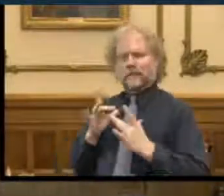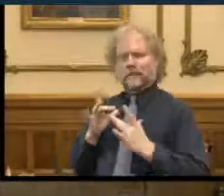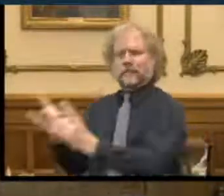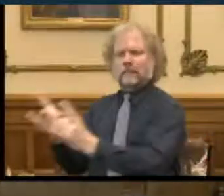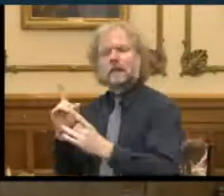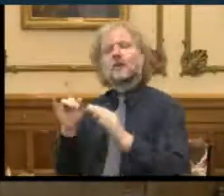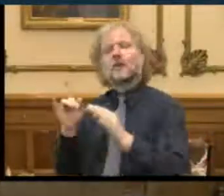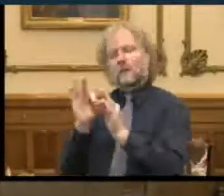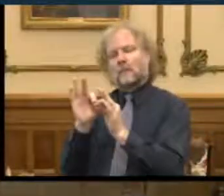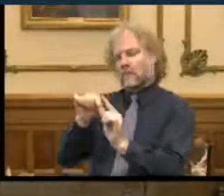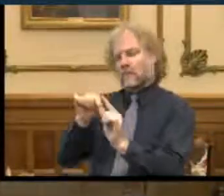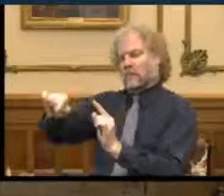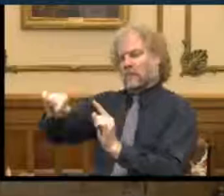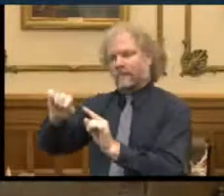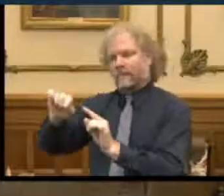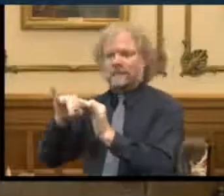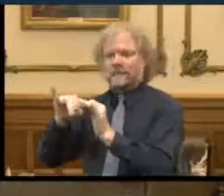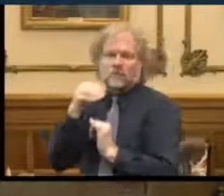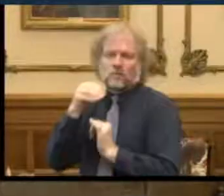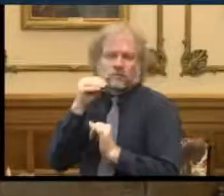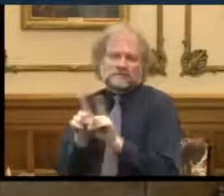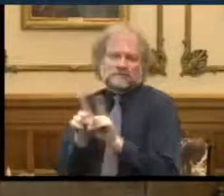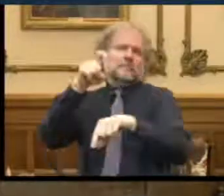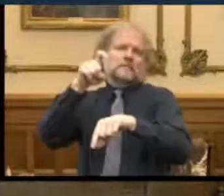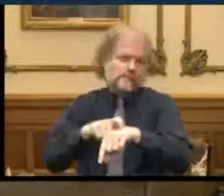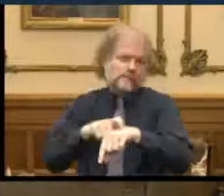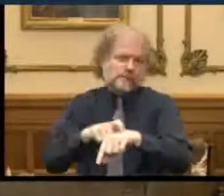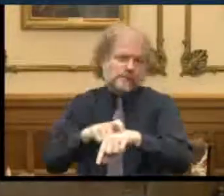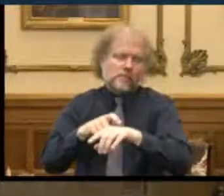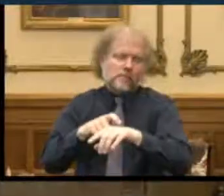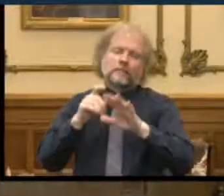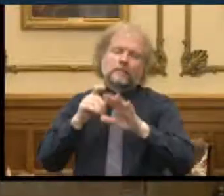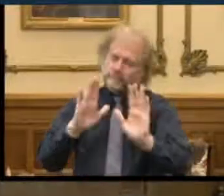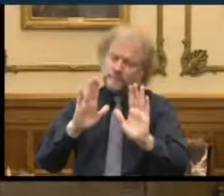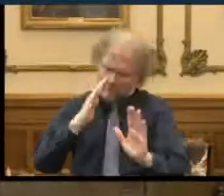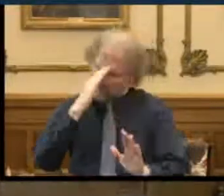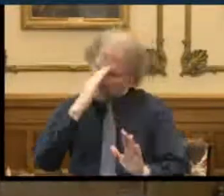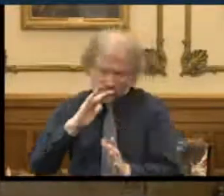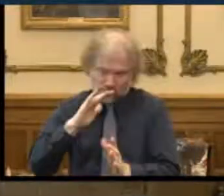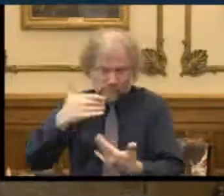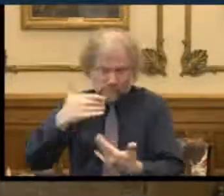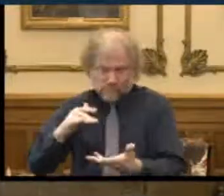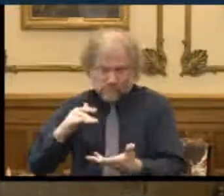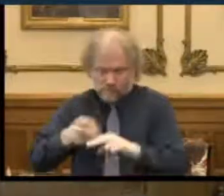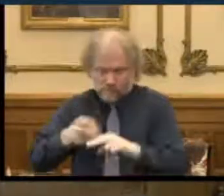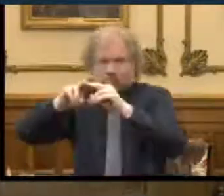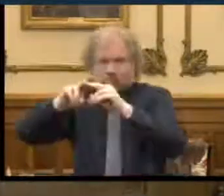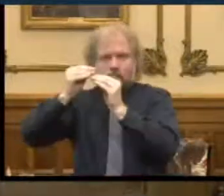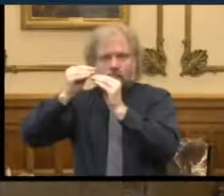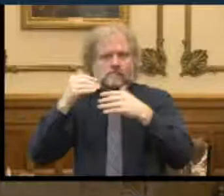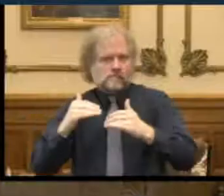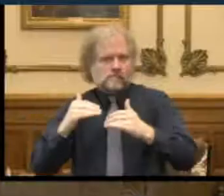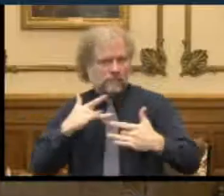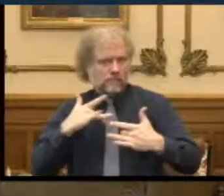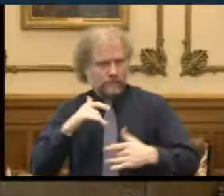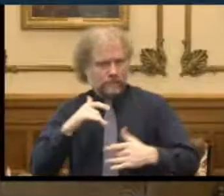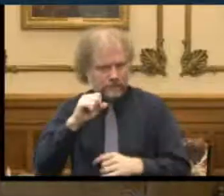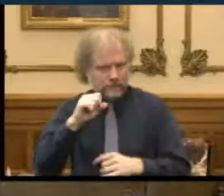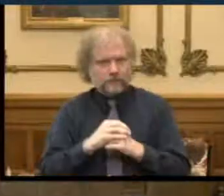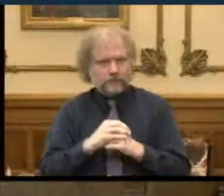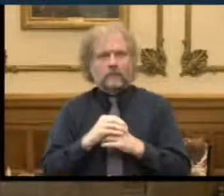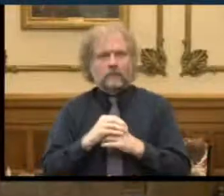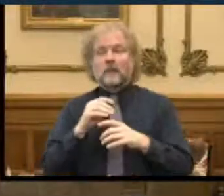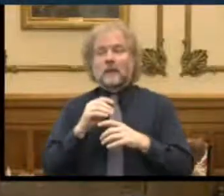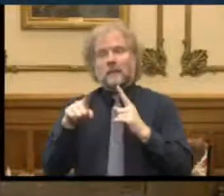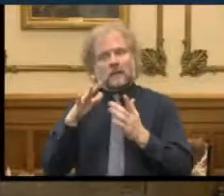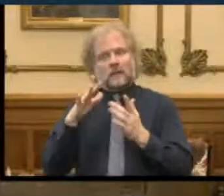other family members at home at the same time. And I know that adds up in numbers and it is a concern, which really underscores